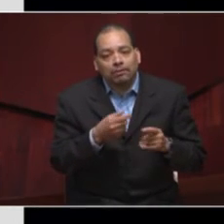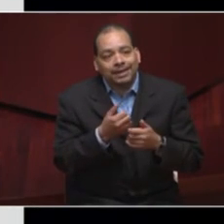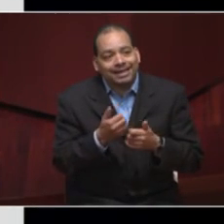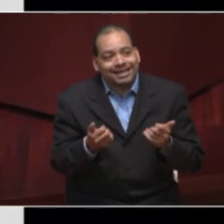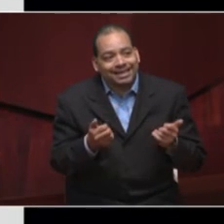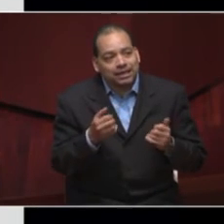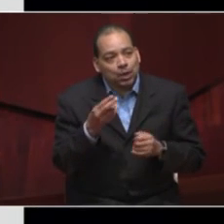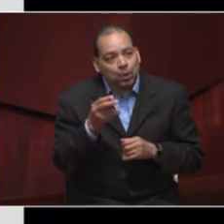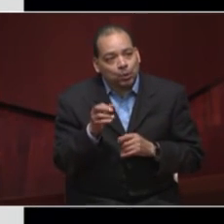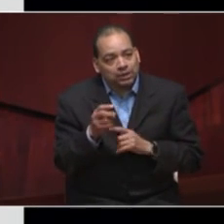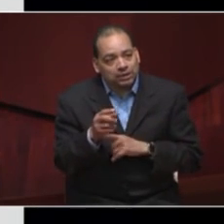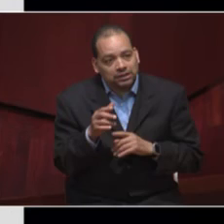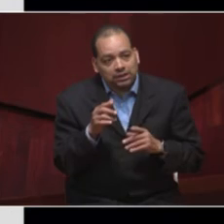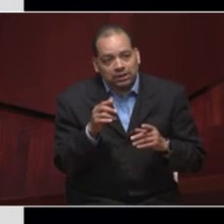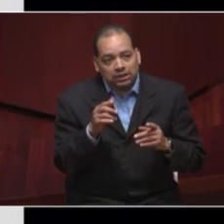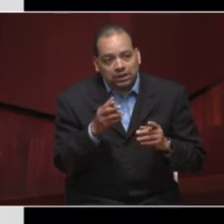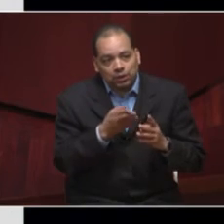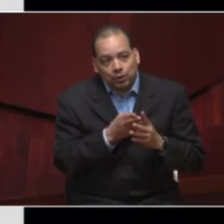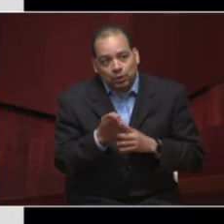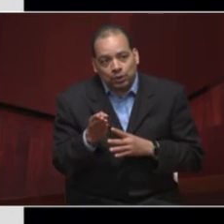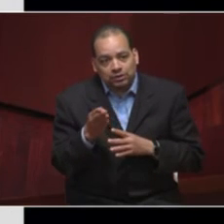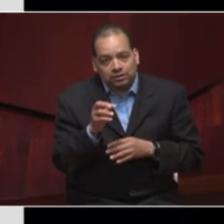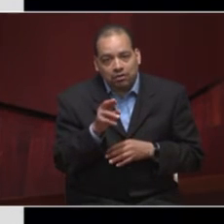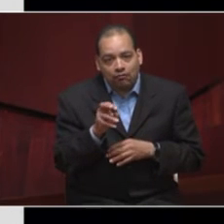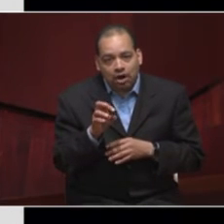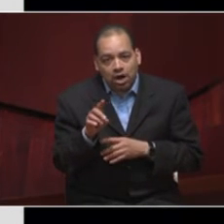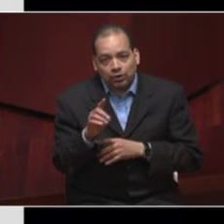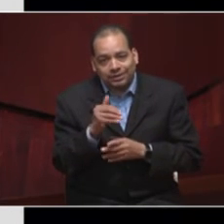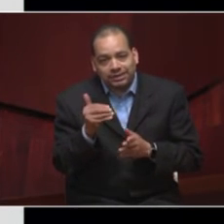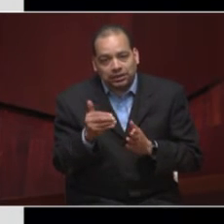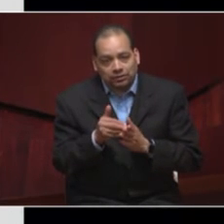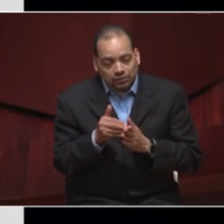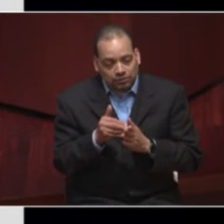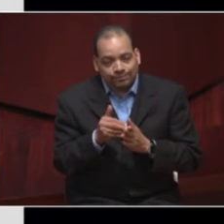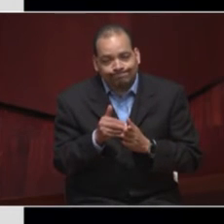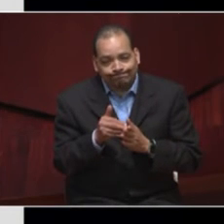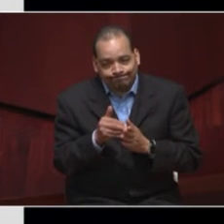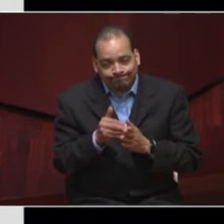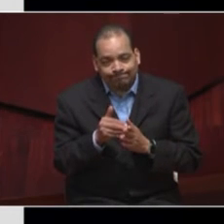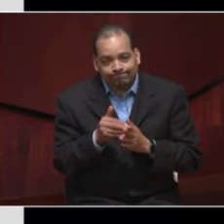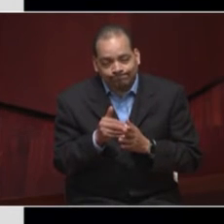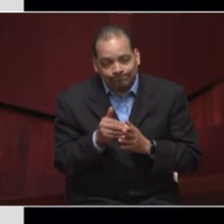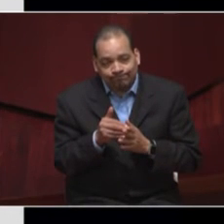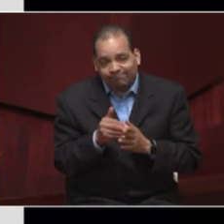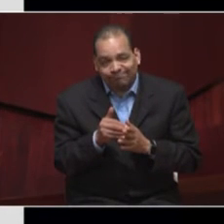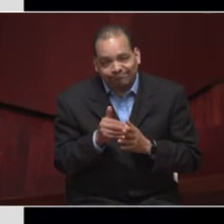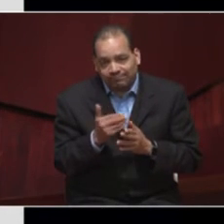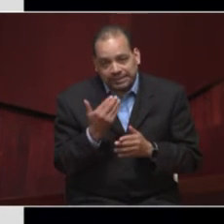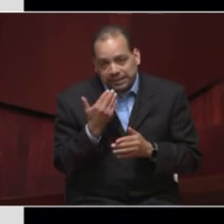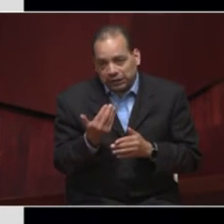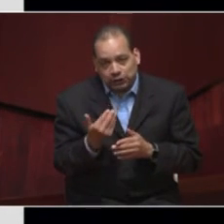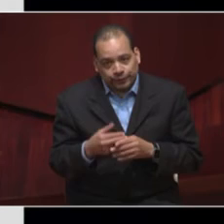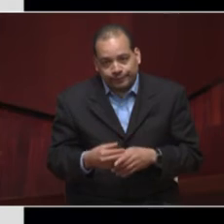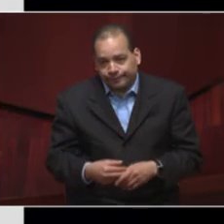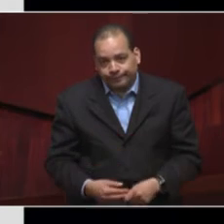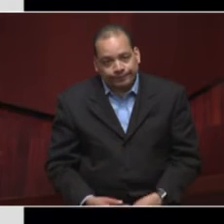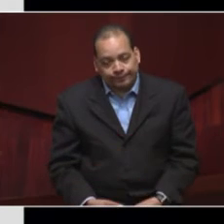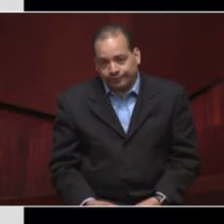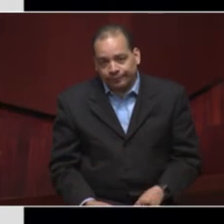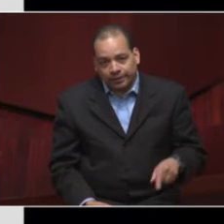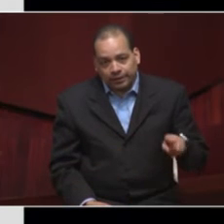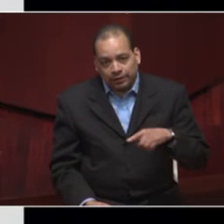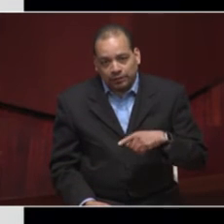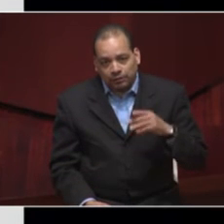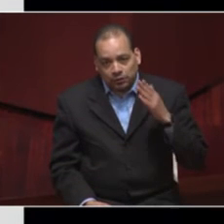all of the record centers for the particular record group to which they were assigned. And this was not a good thing, and we recognized